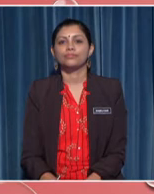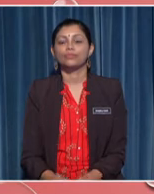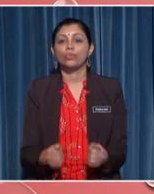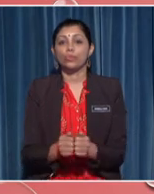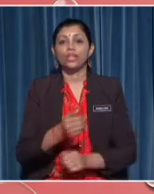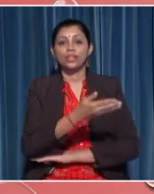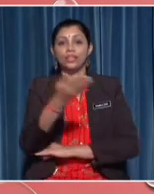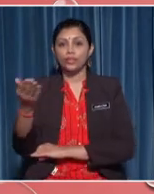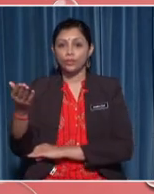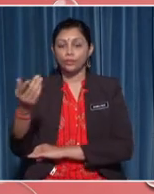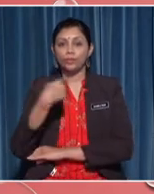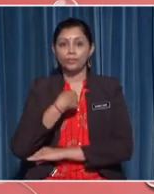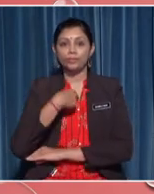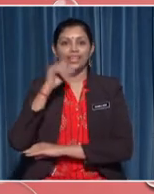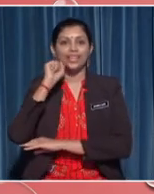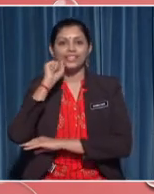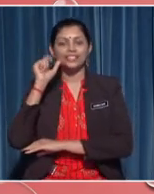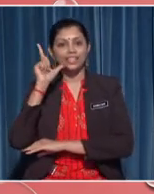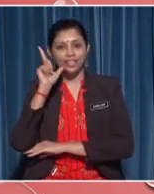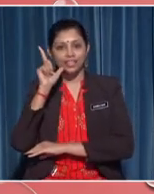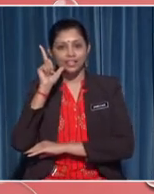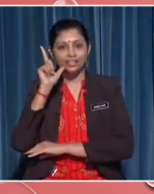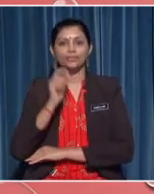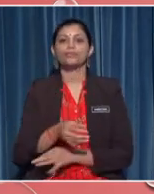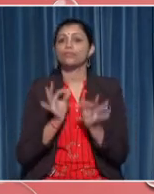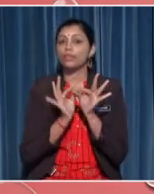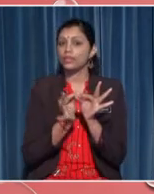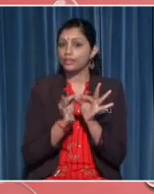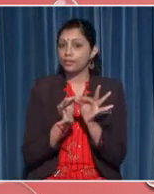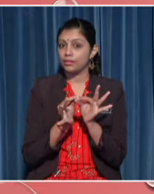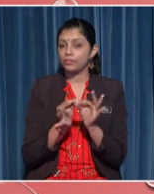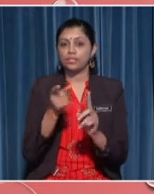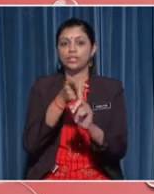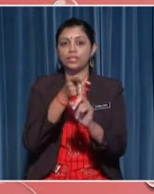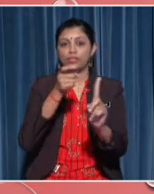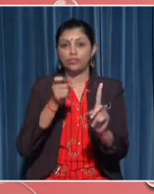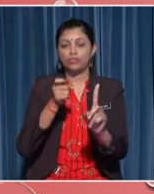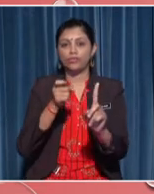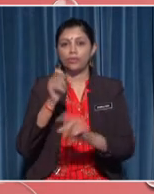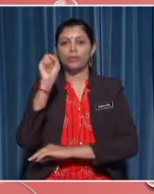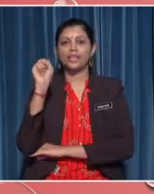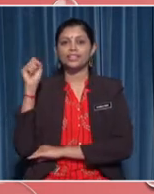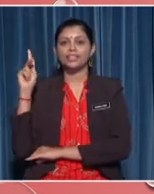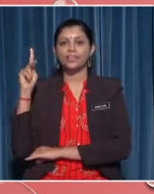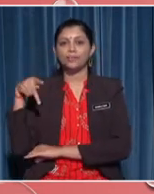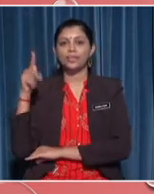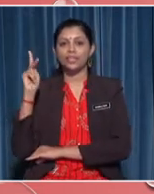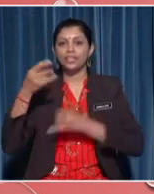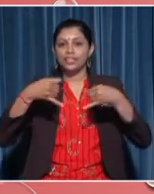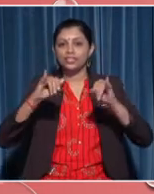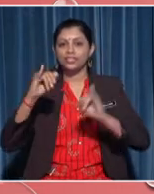today is Puan Shamila Nair, our sign language interpreter from